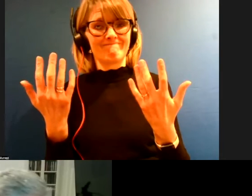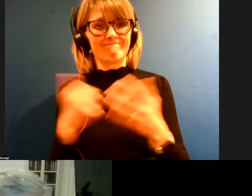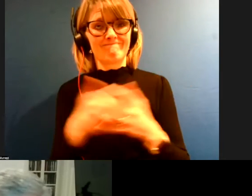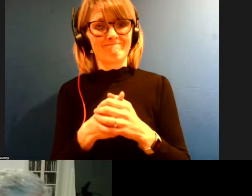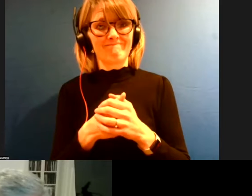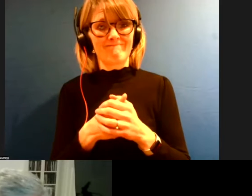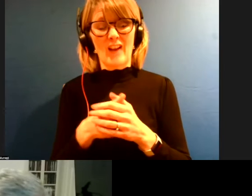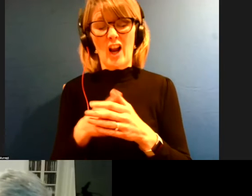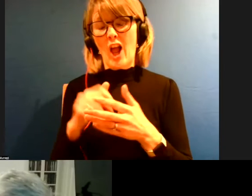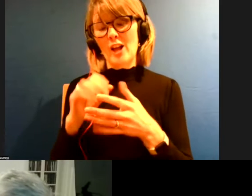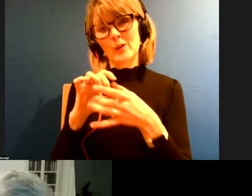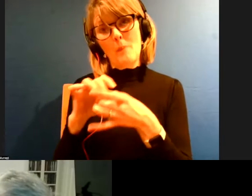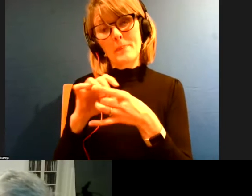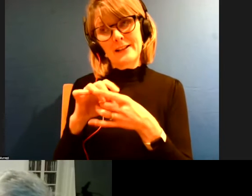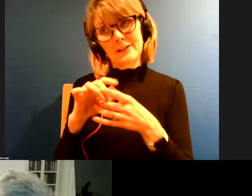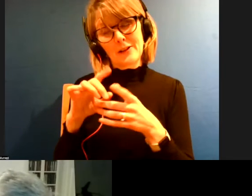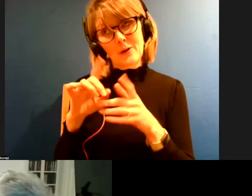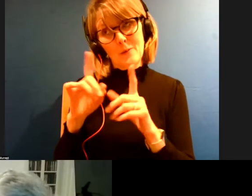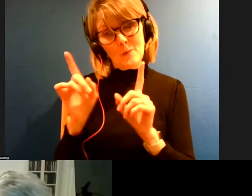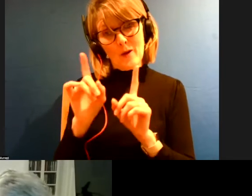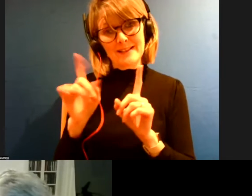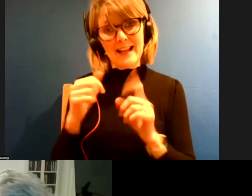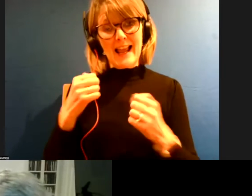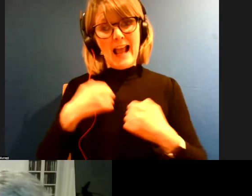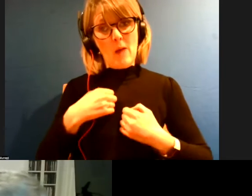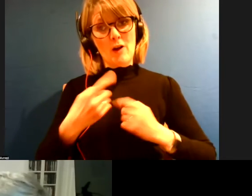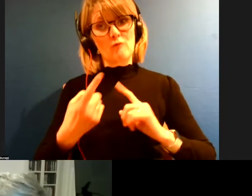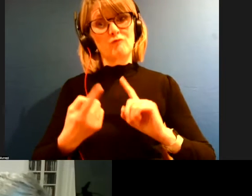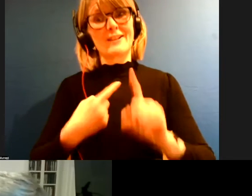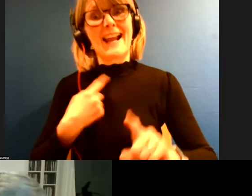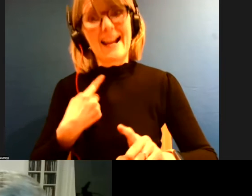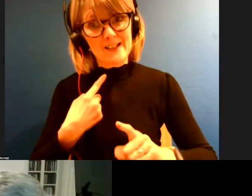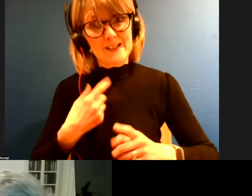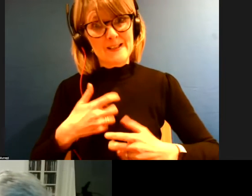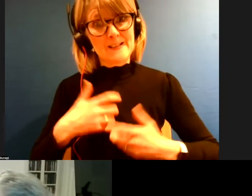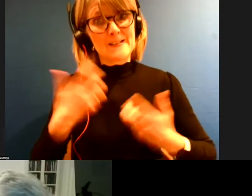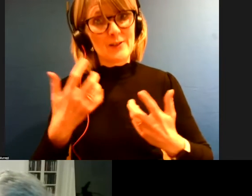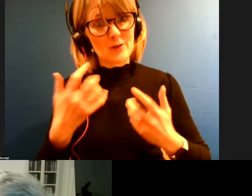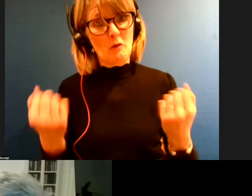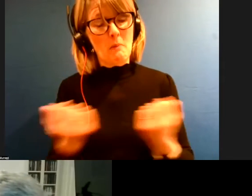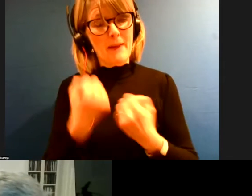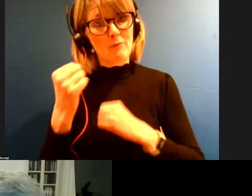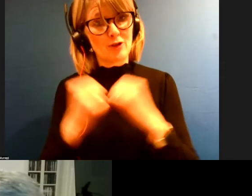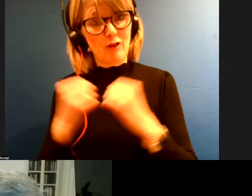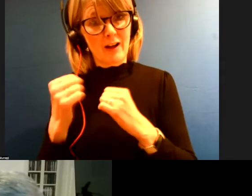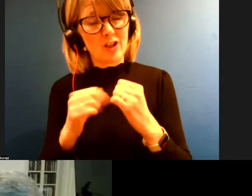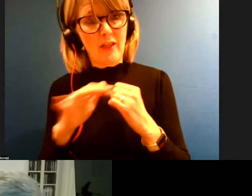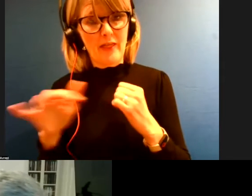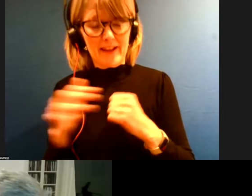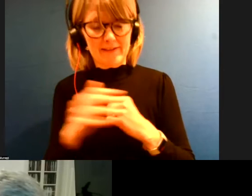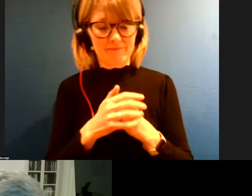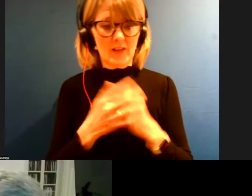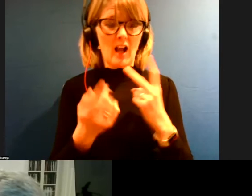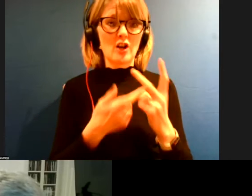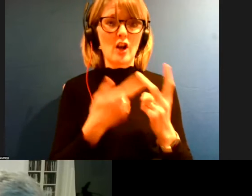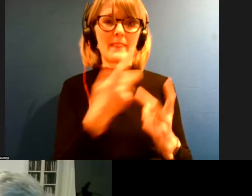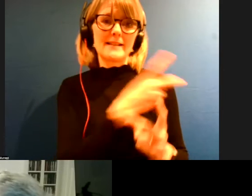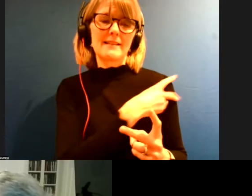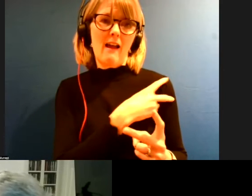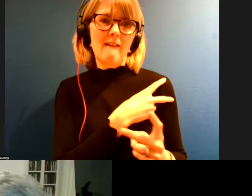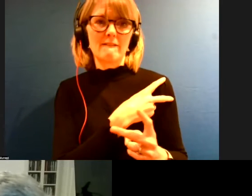is probably our reaction to the power structures that are there. Another member of staff sent me details how I